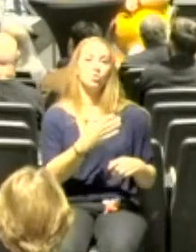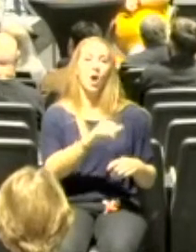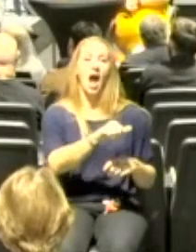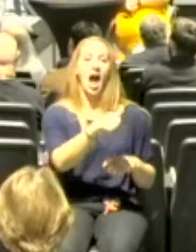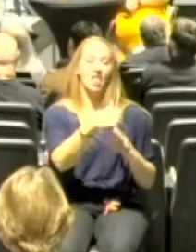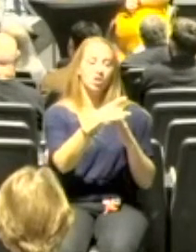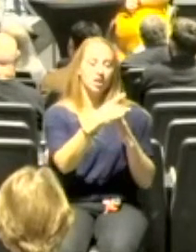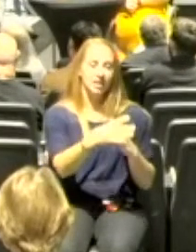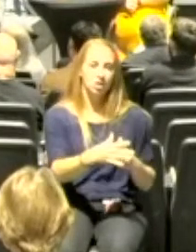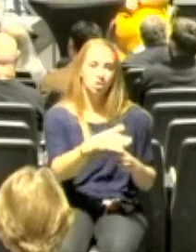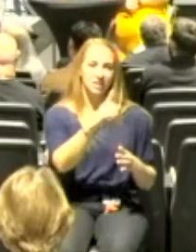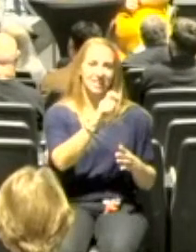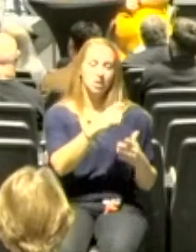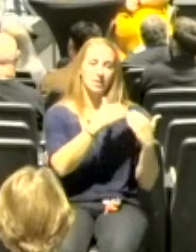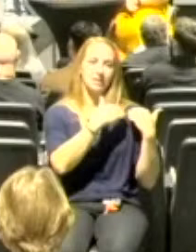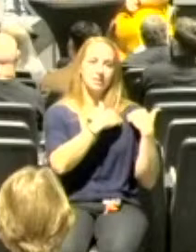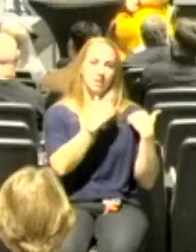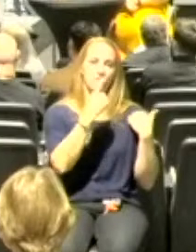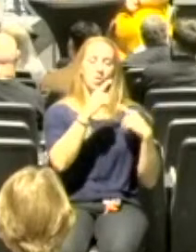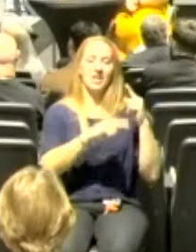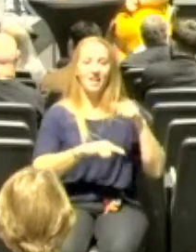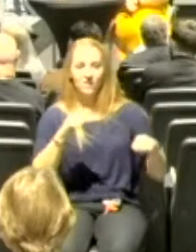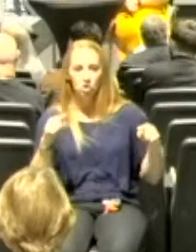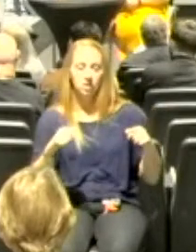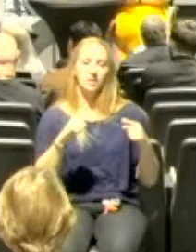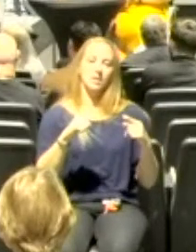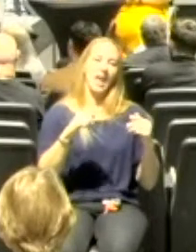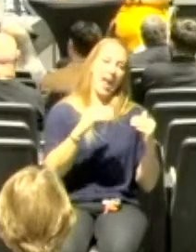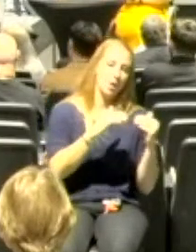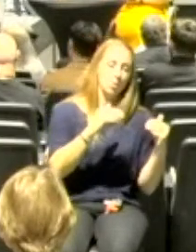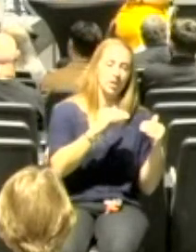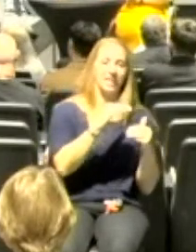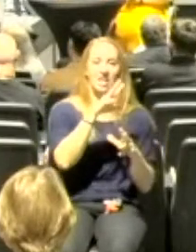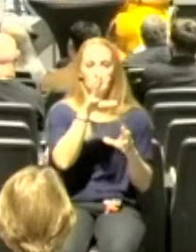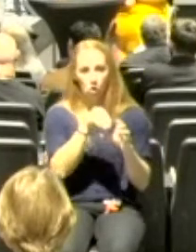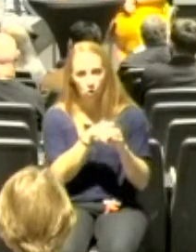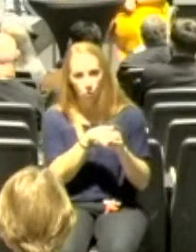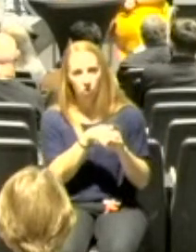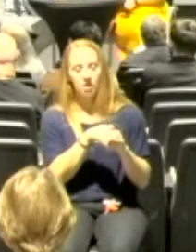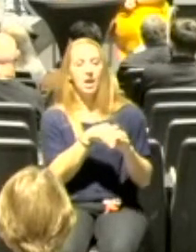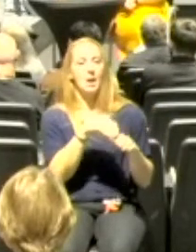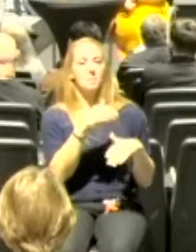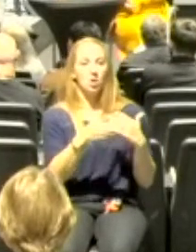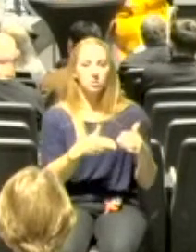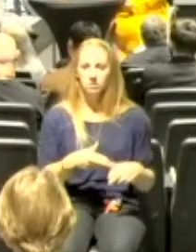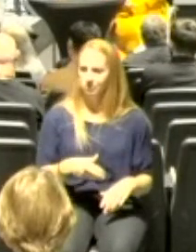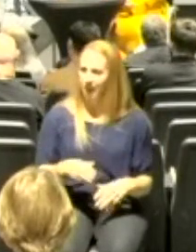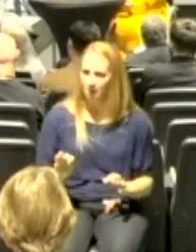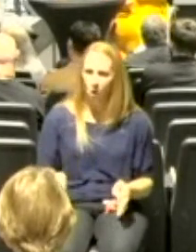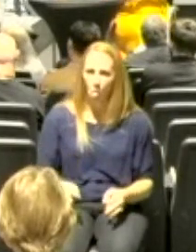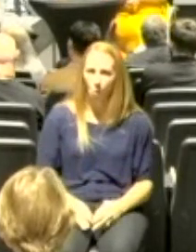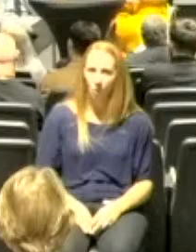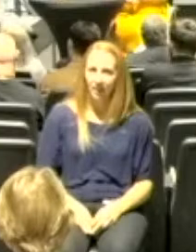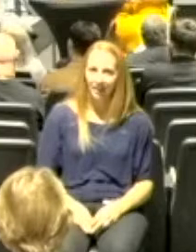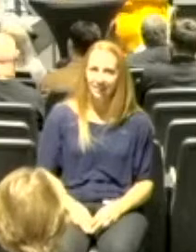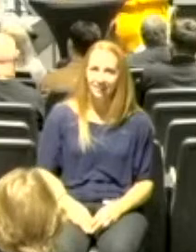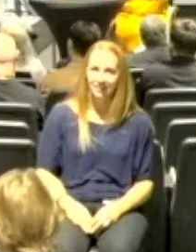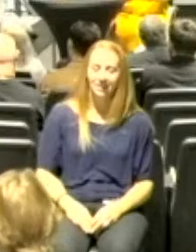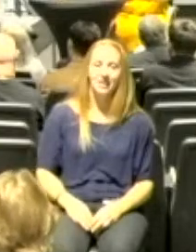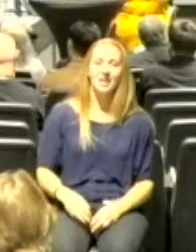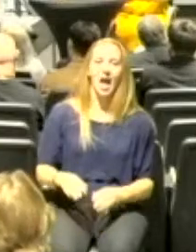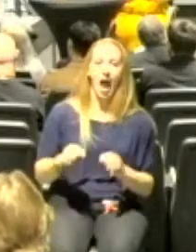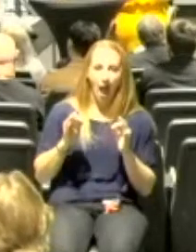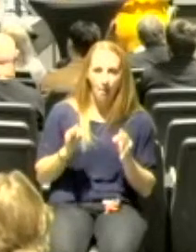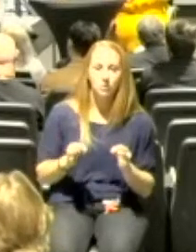diversity, equity, and inclusion, progress, and impact that we received? The short answer is absolutely. But let's talk a